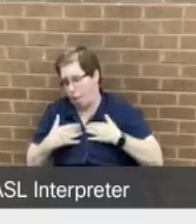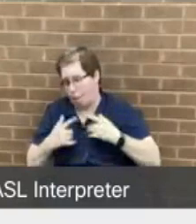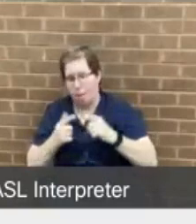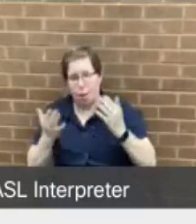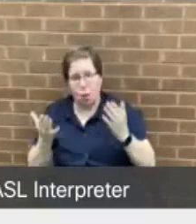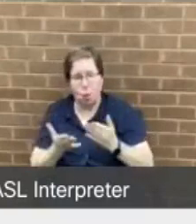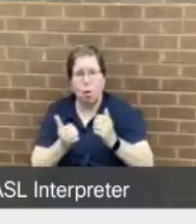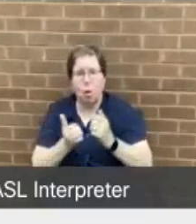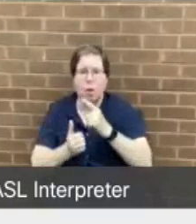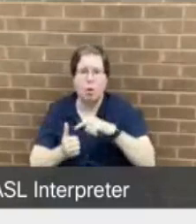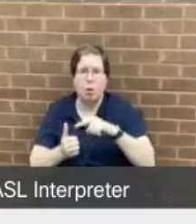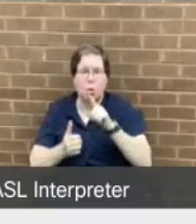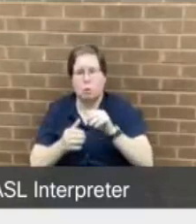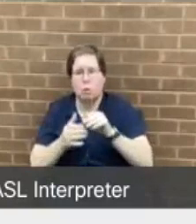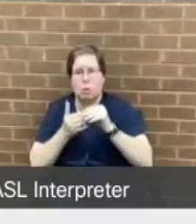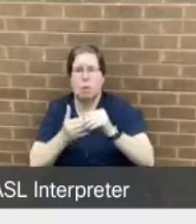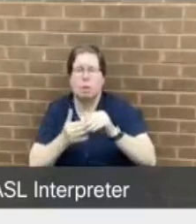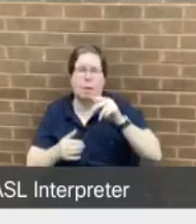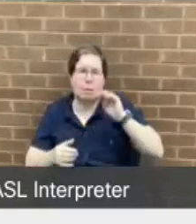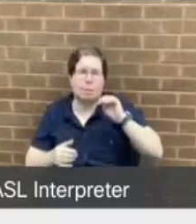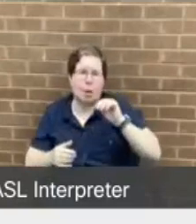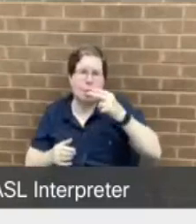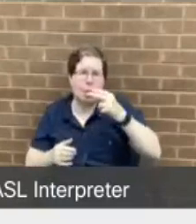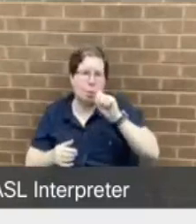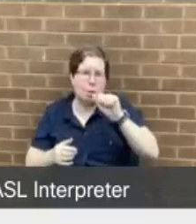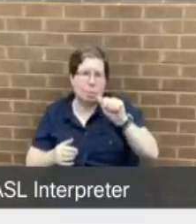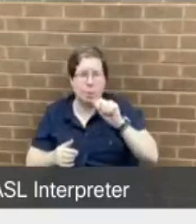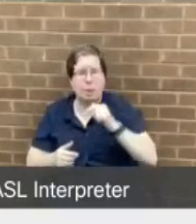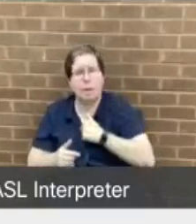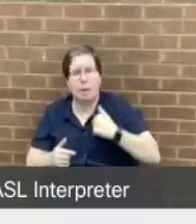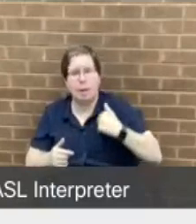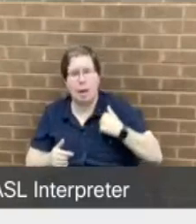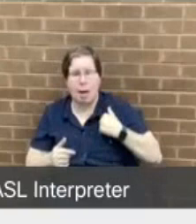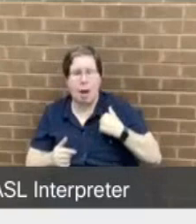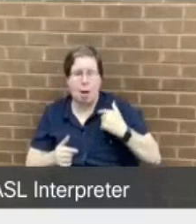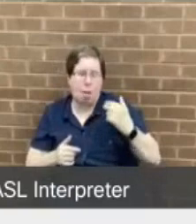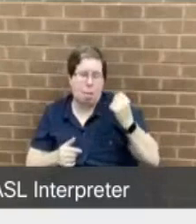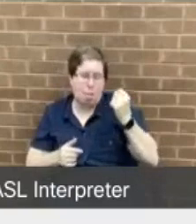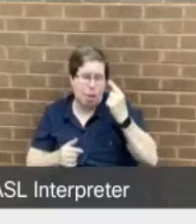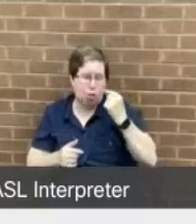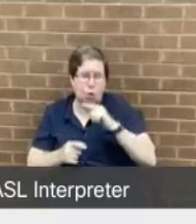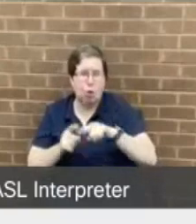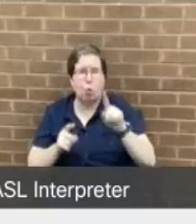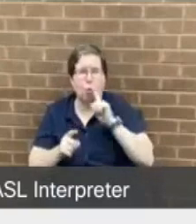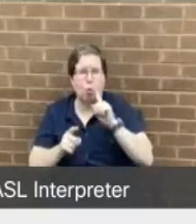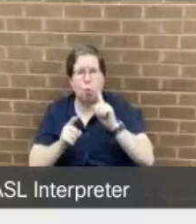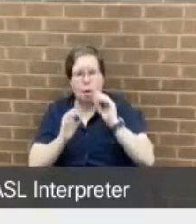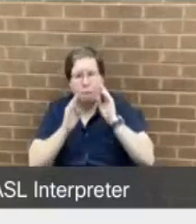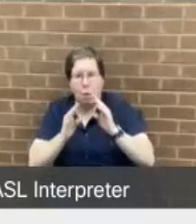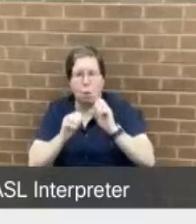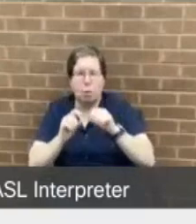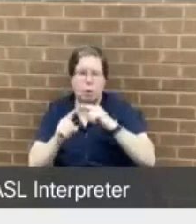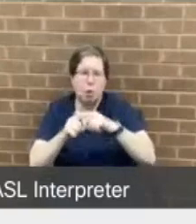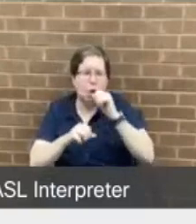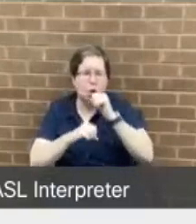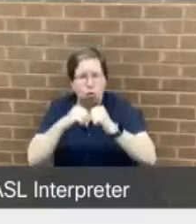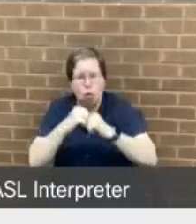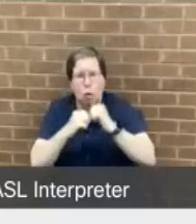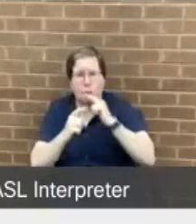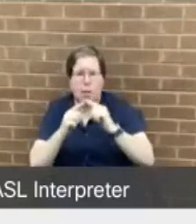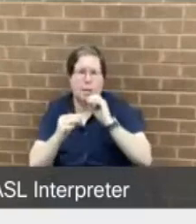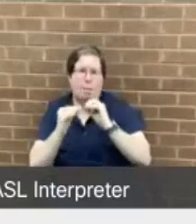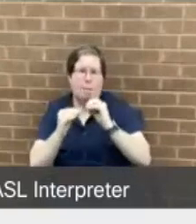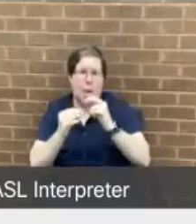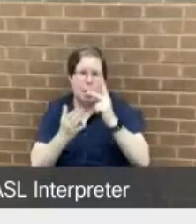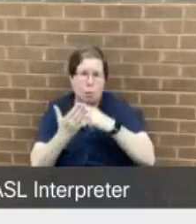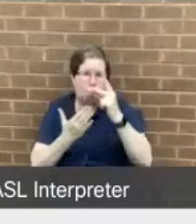an honor to lead the State Highway team. So last year, our SHA team focused maintaining our existing construction and maintenance program